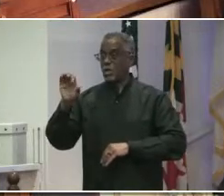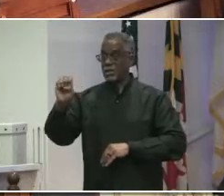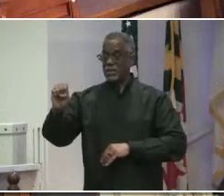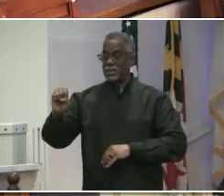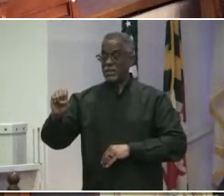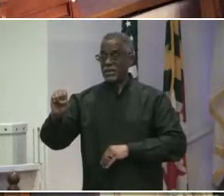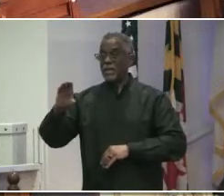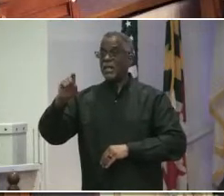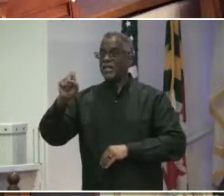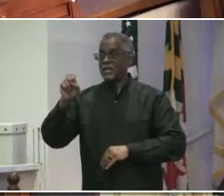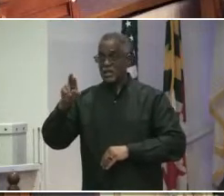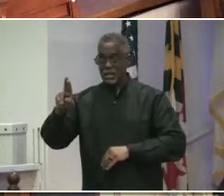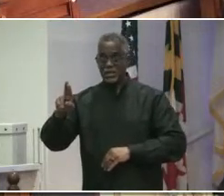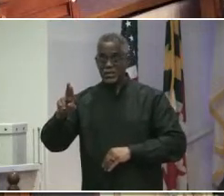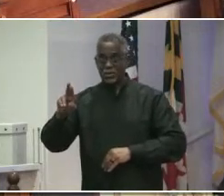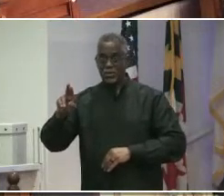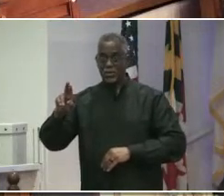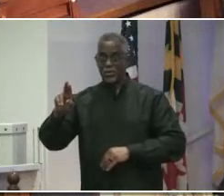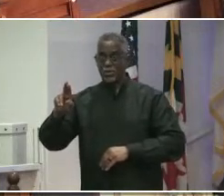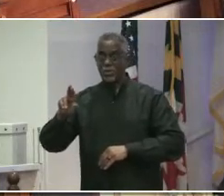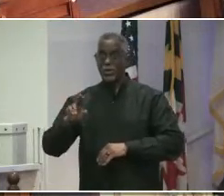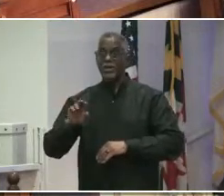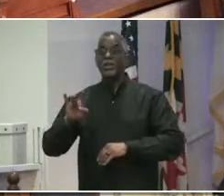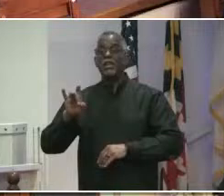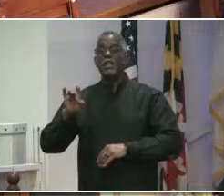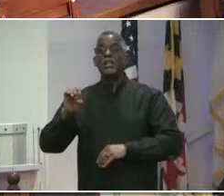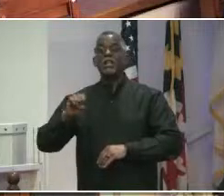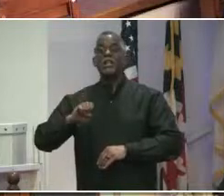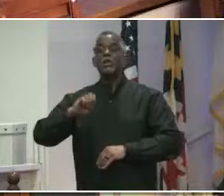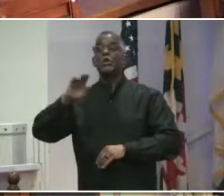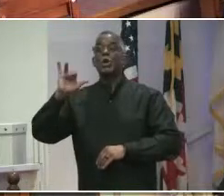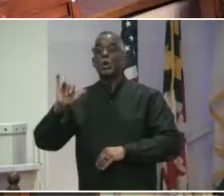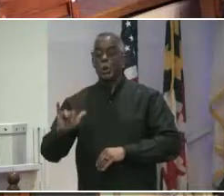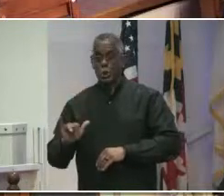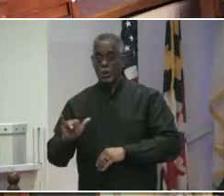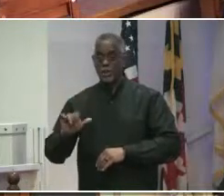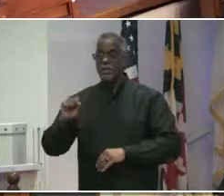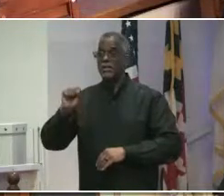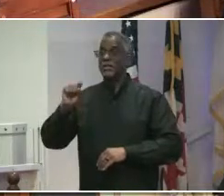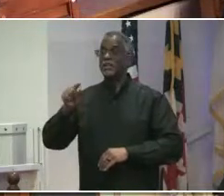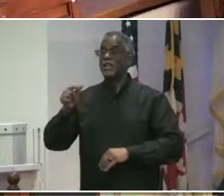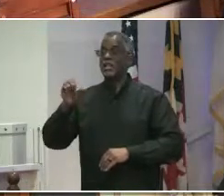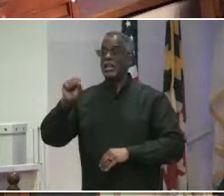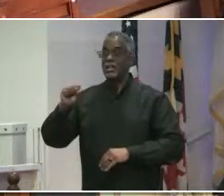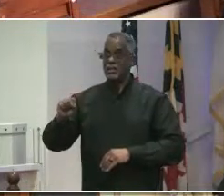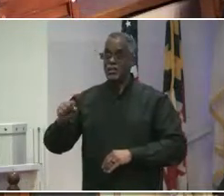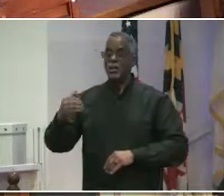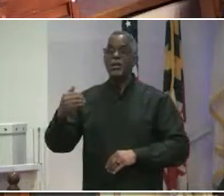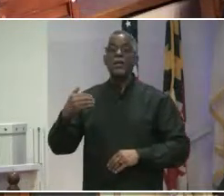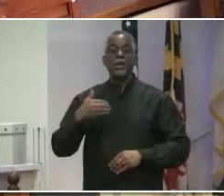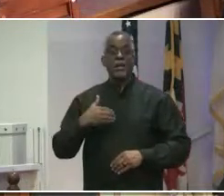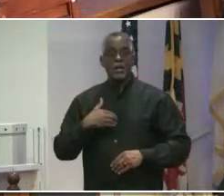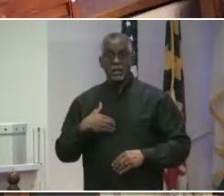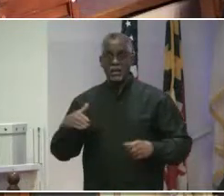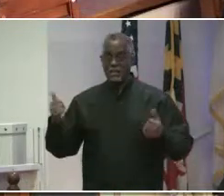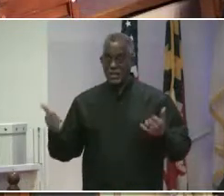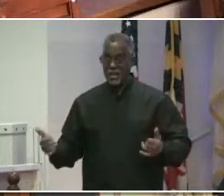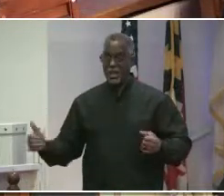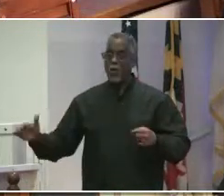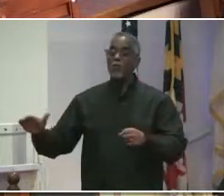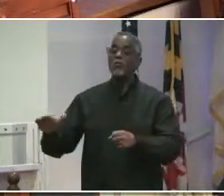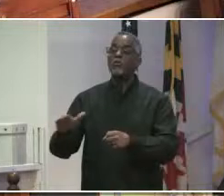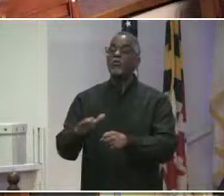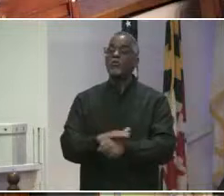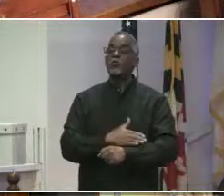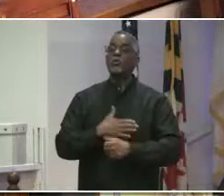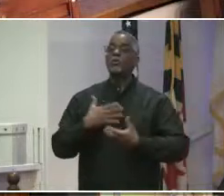I say early stages? After a few treatments of radiation and prayer, come on, he's fully cured right now. Give God a hand clap